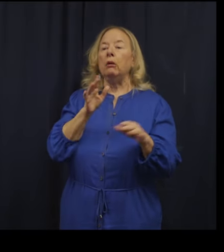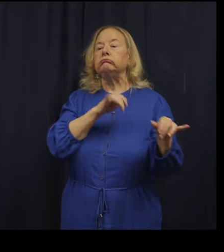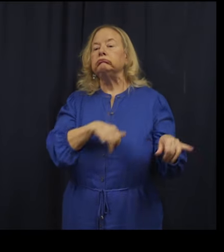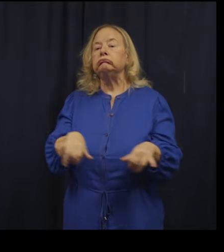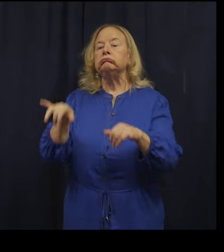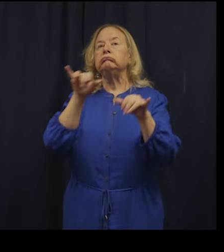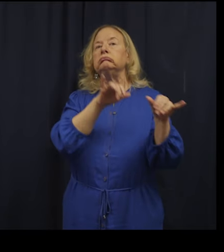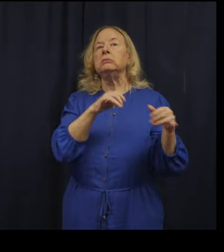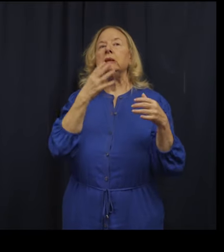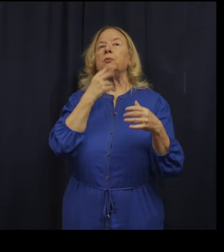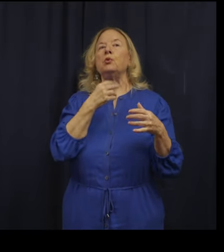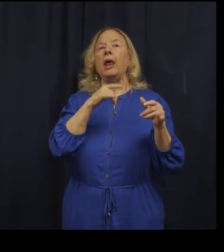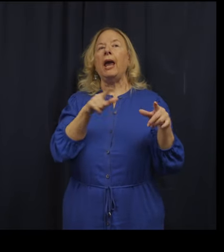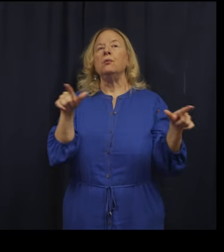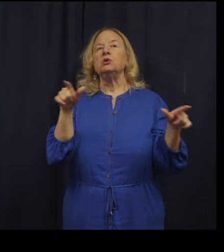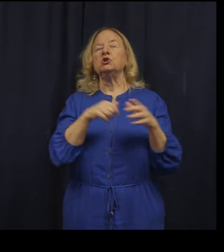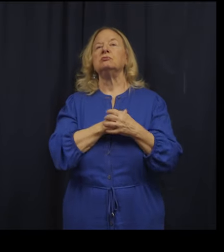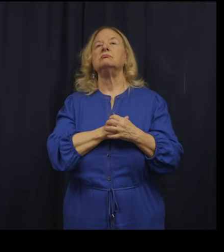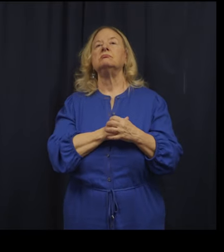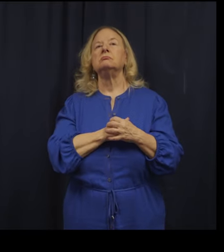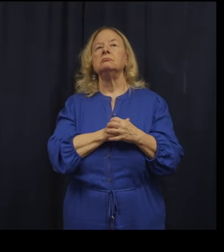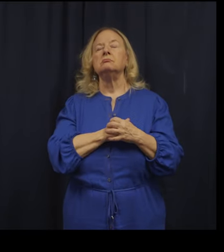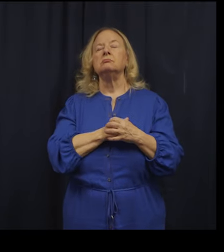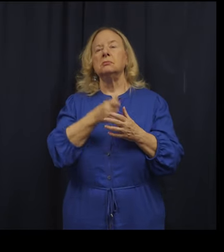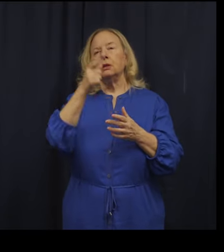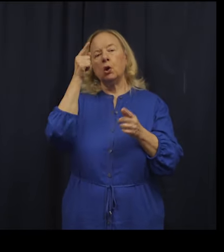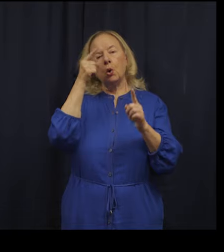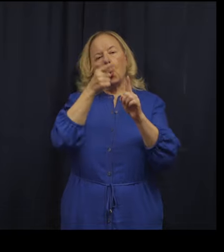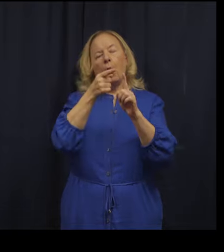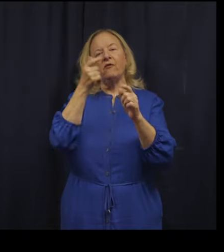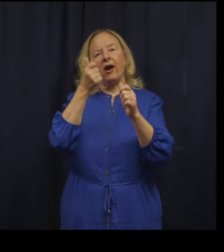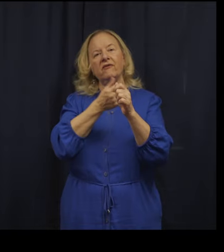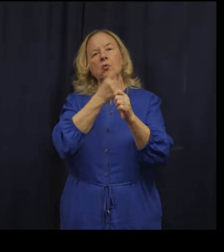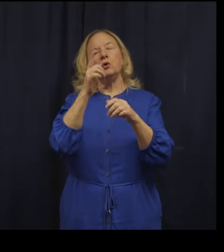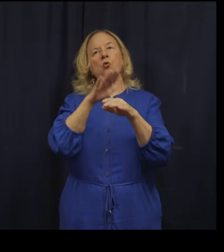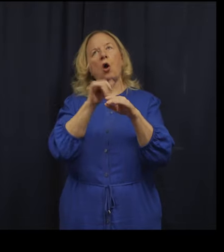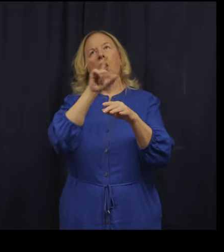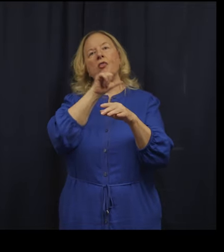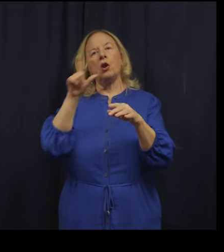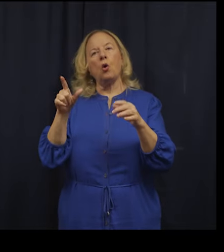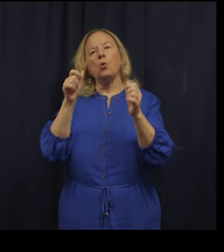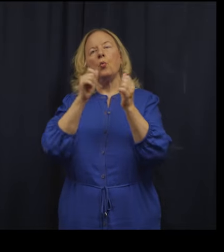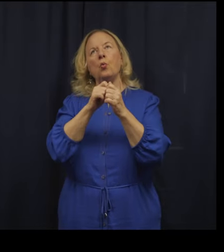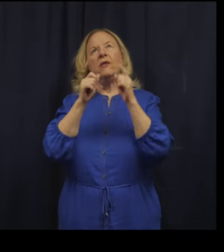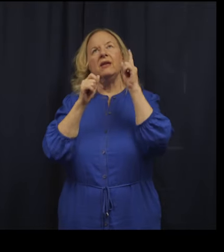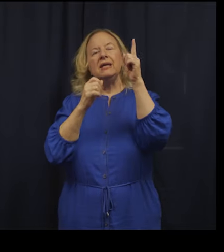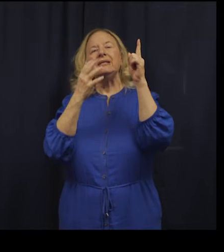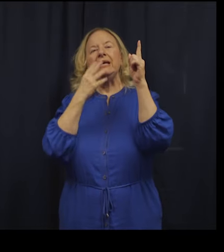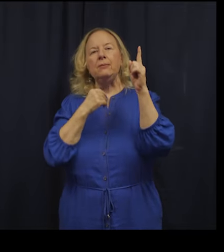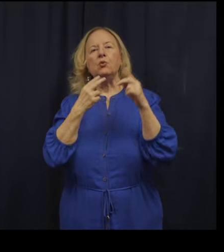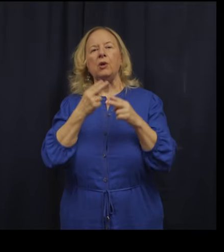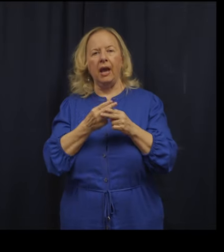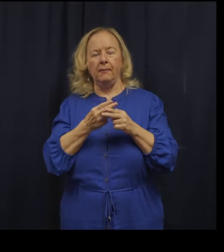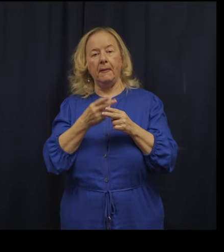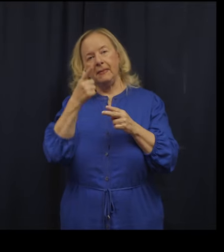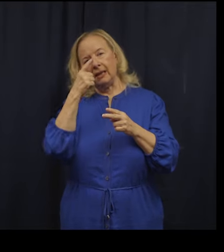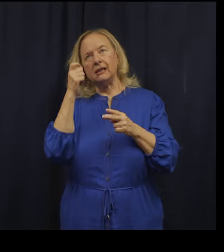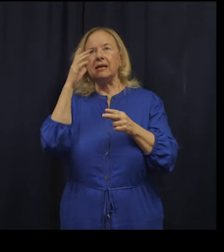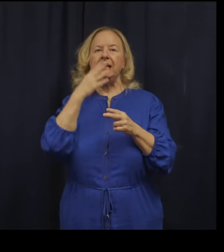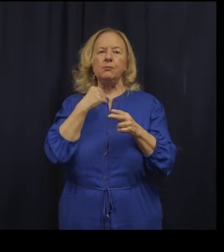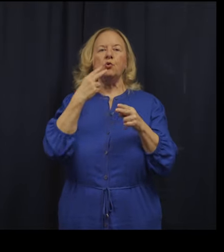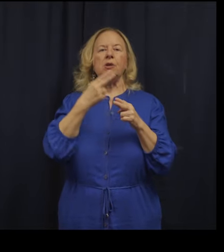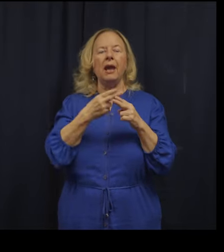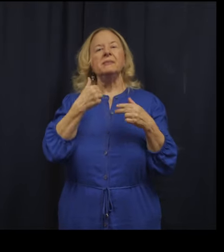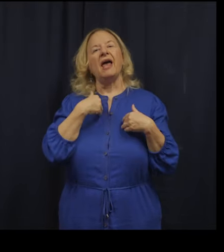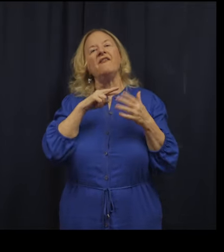be in Hebrew. God's goal is for everyone to call upon the Lord with his Hebrew name, because Hebrew